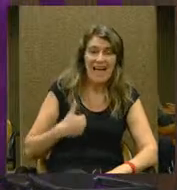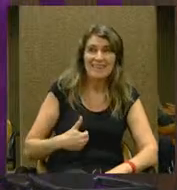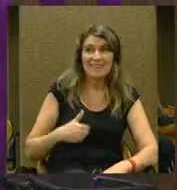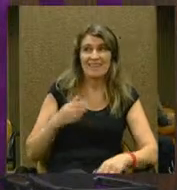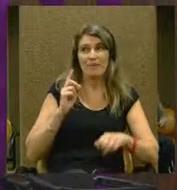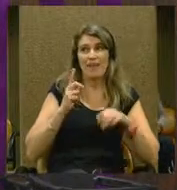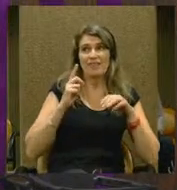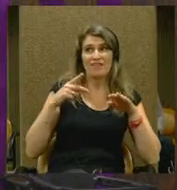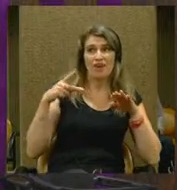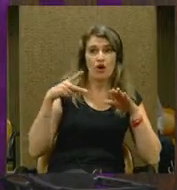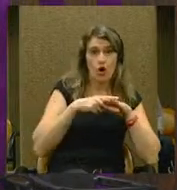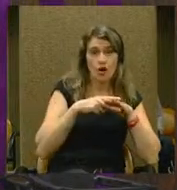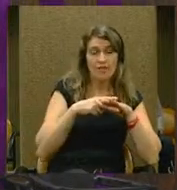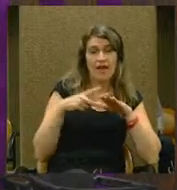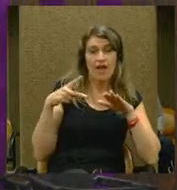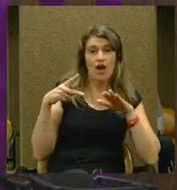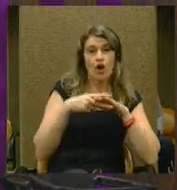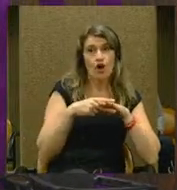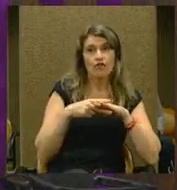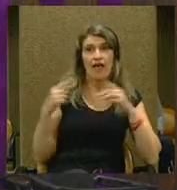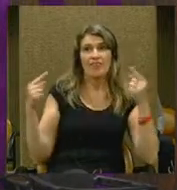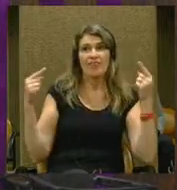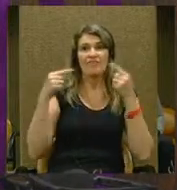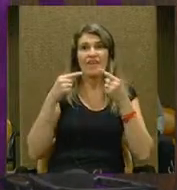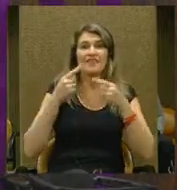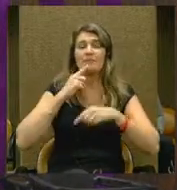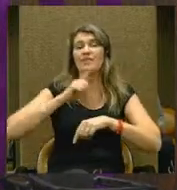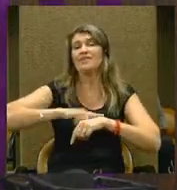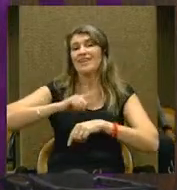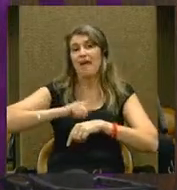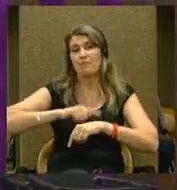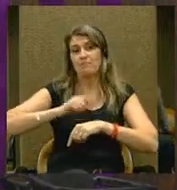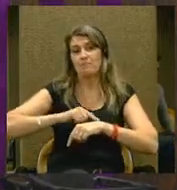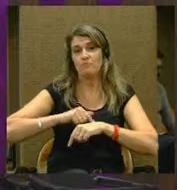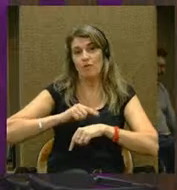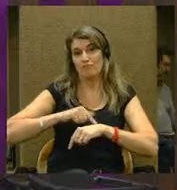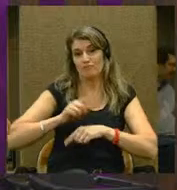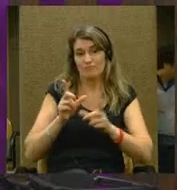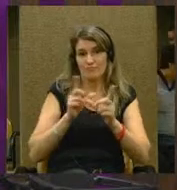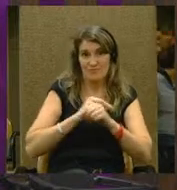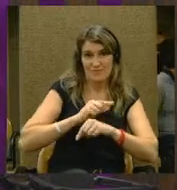Okay, unfortunately we have to finish here because of time.